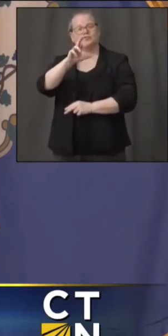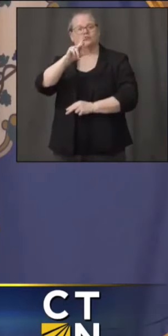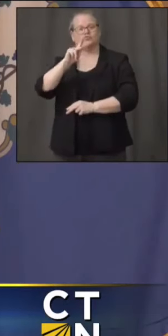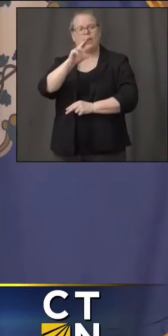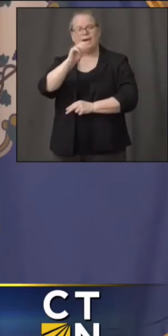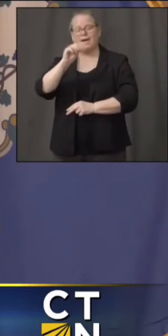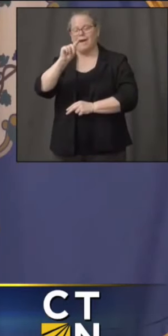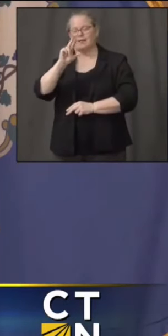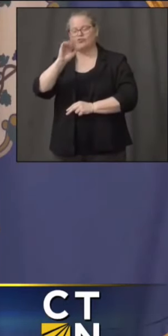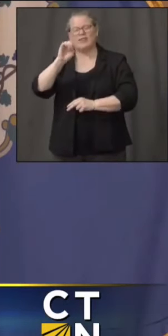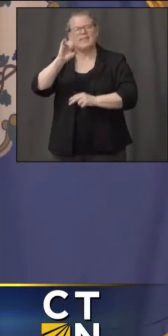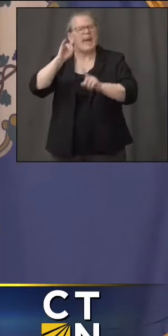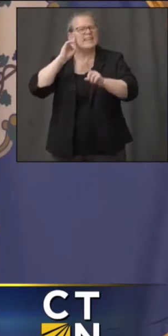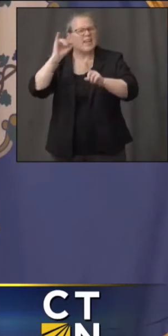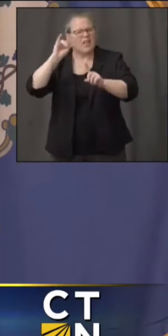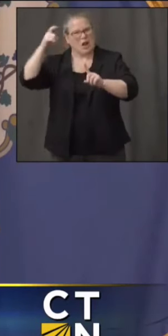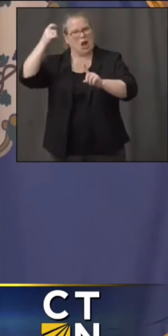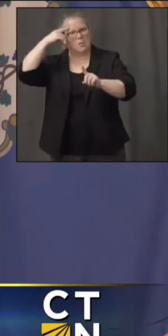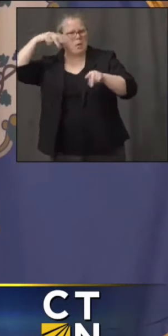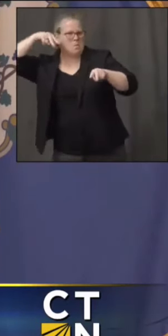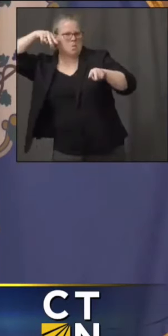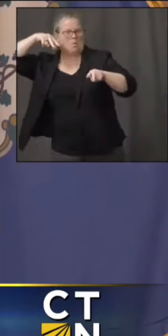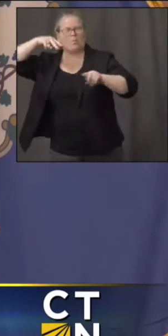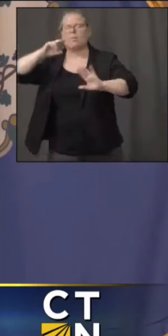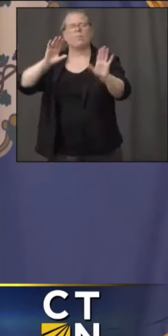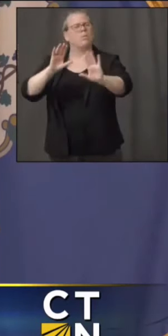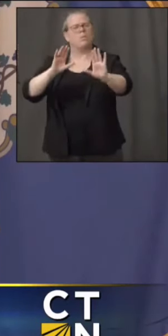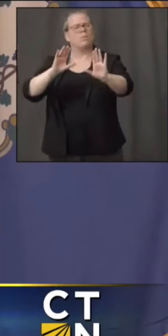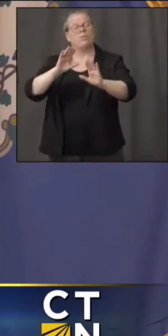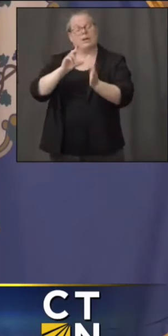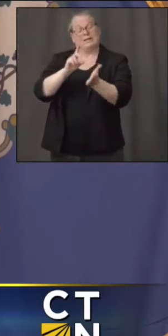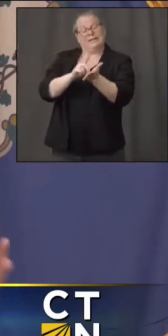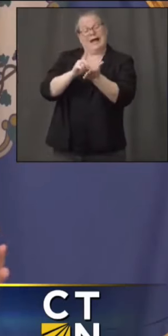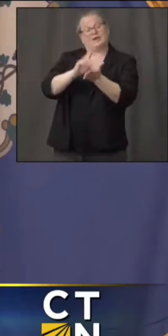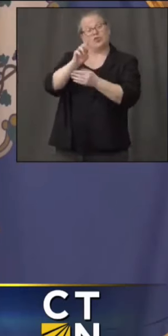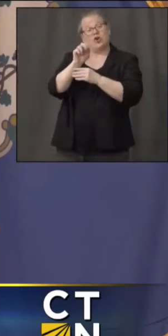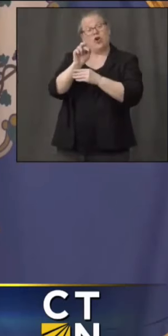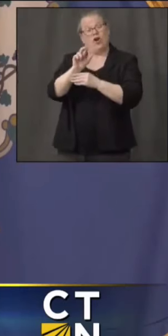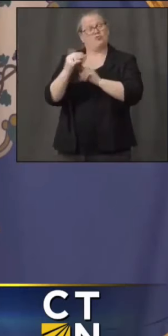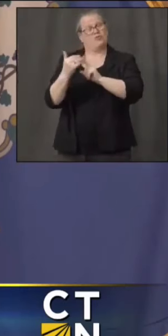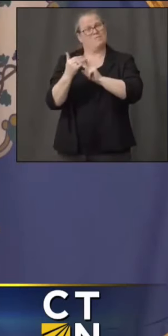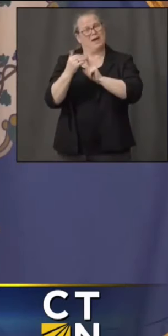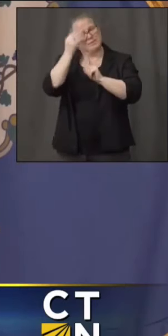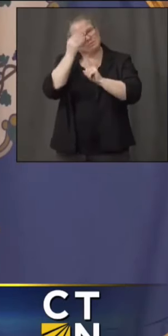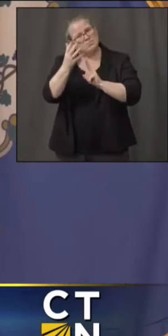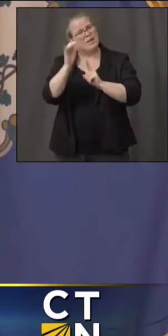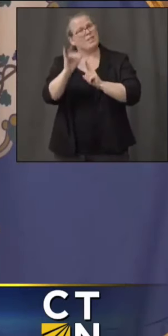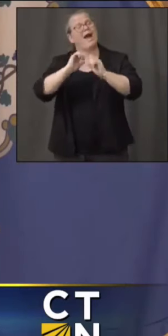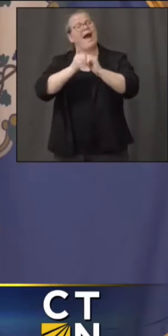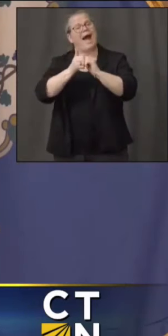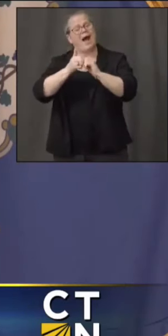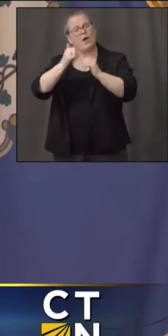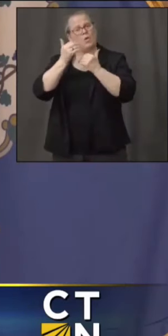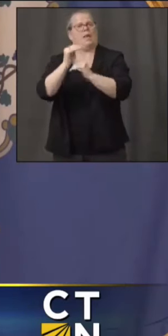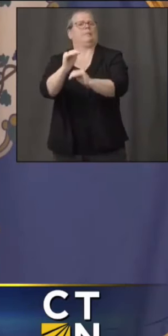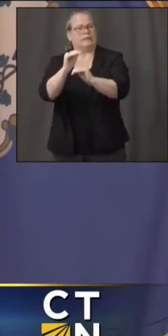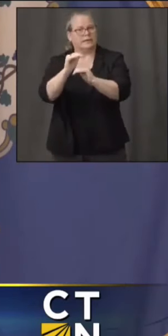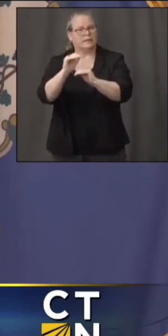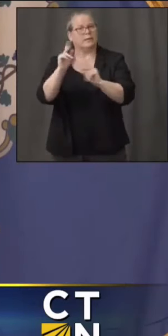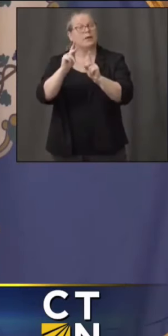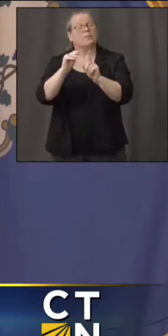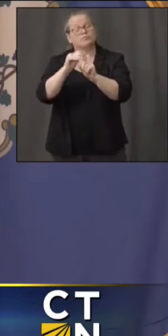me that this is a tried and true method of limiting an infectious spread, and it goes back 100